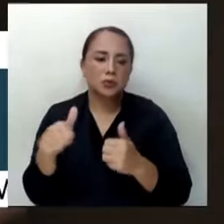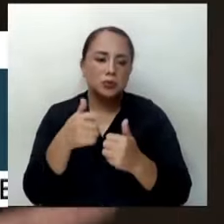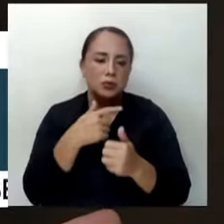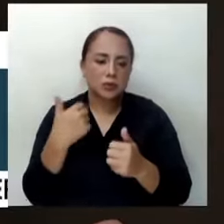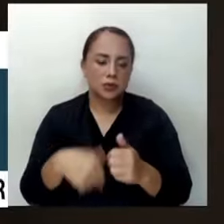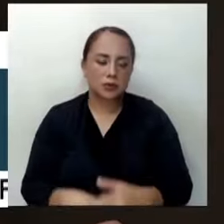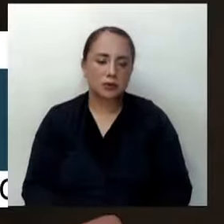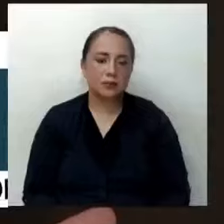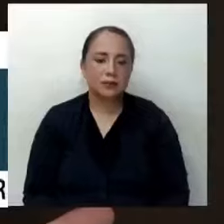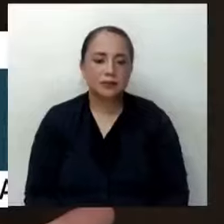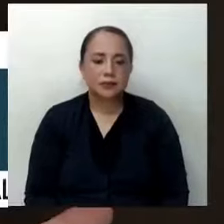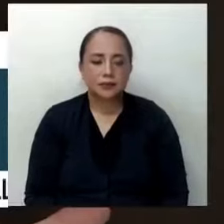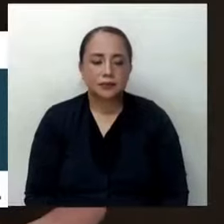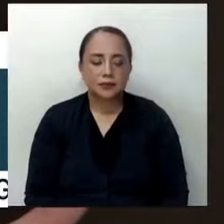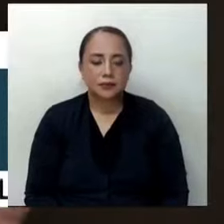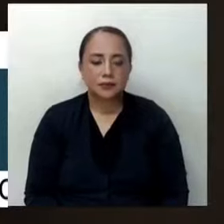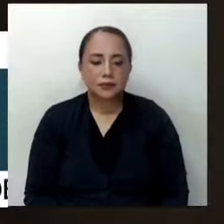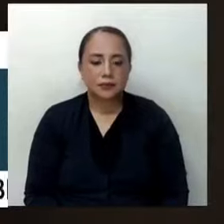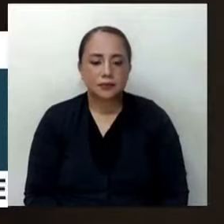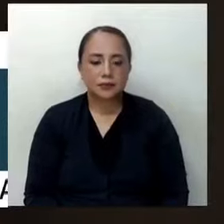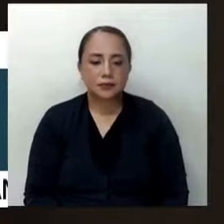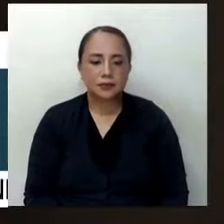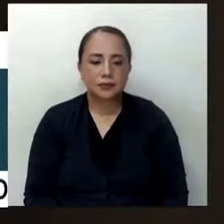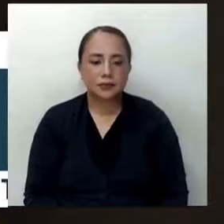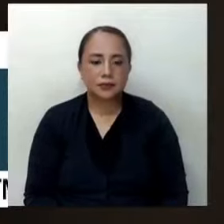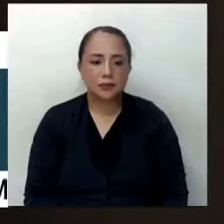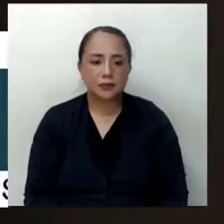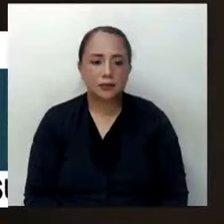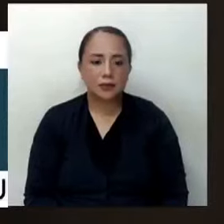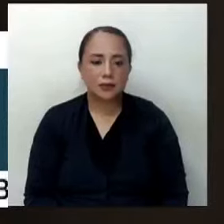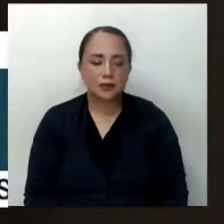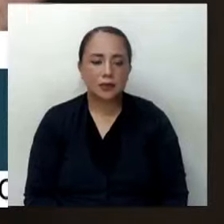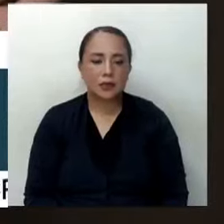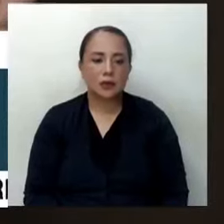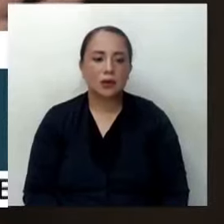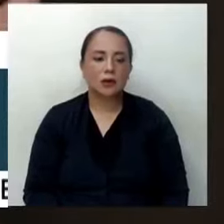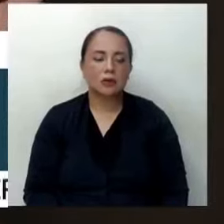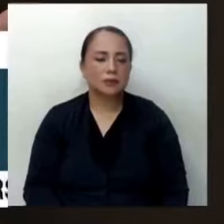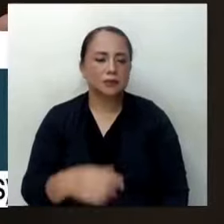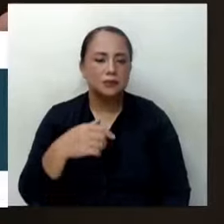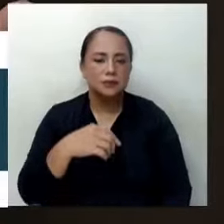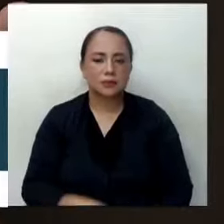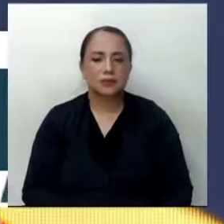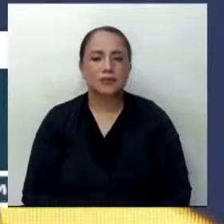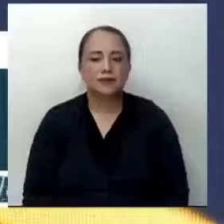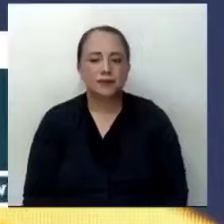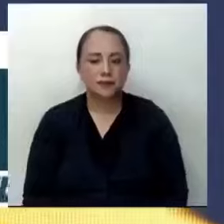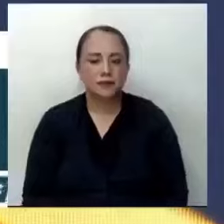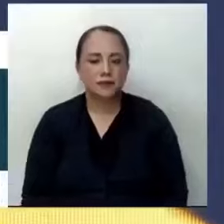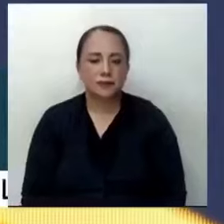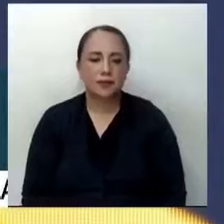alam naman lahat yung arbitral ruling. Yung buong mundo kasama natin.